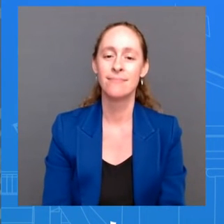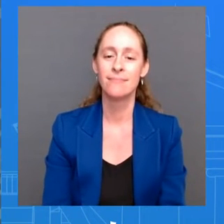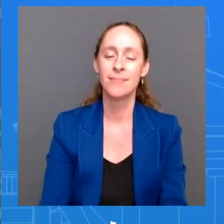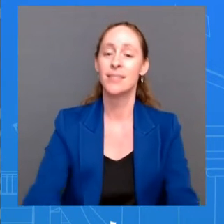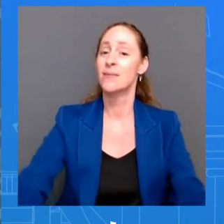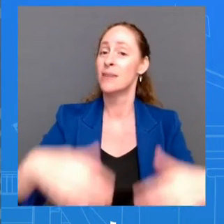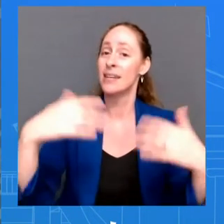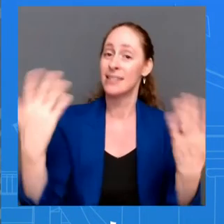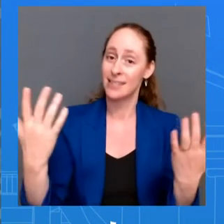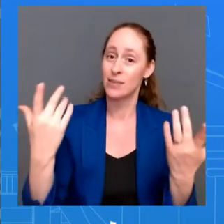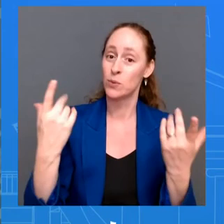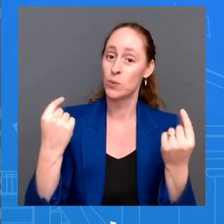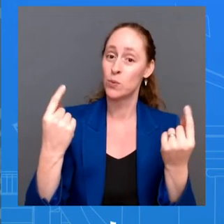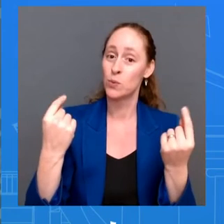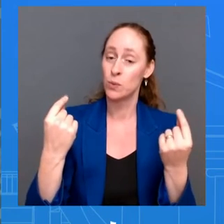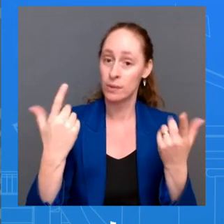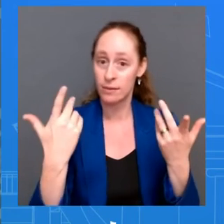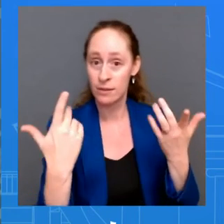breached